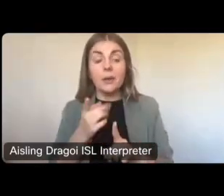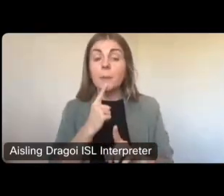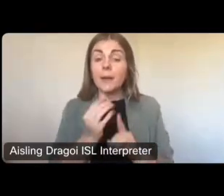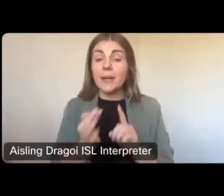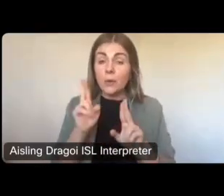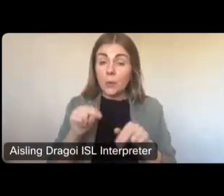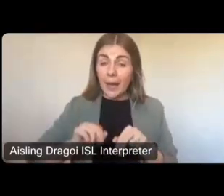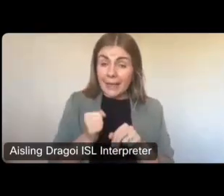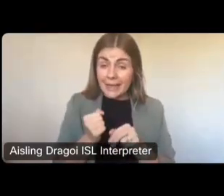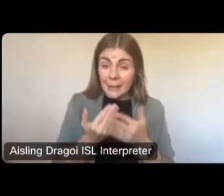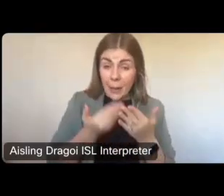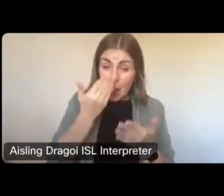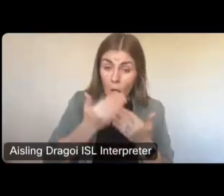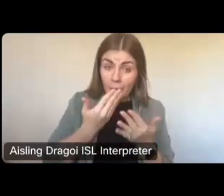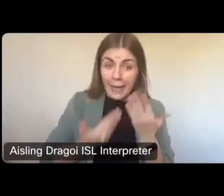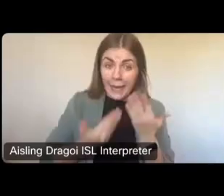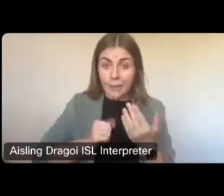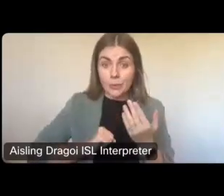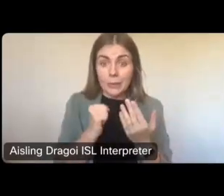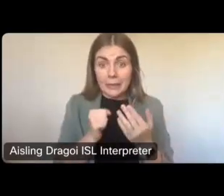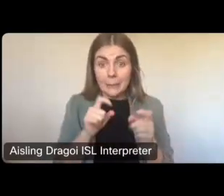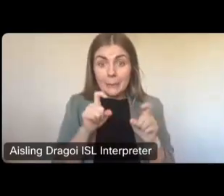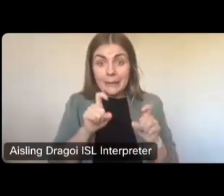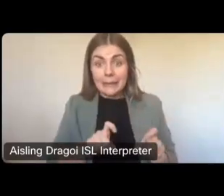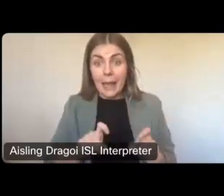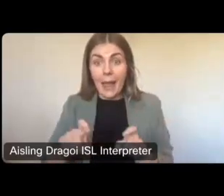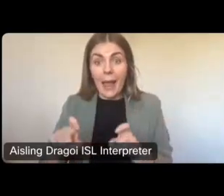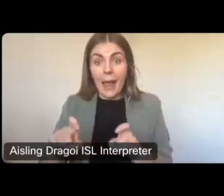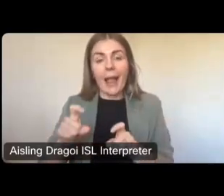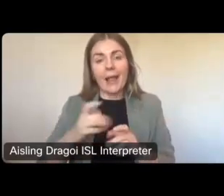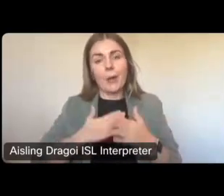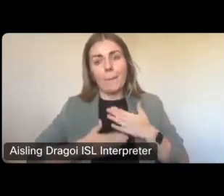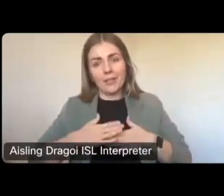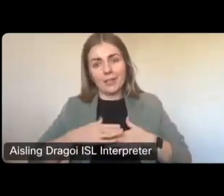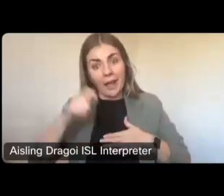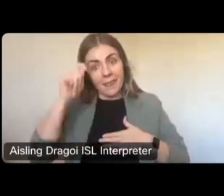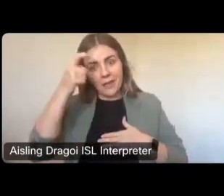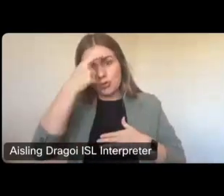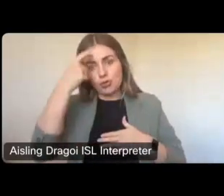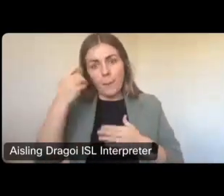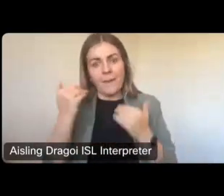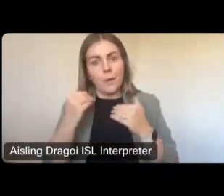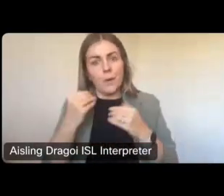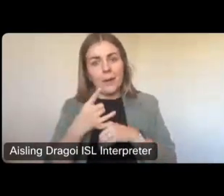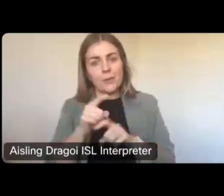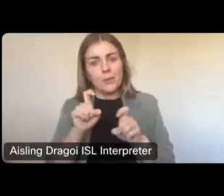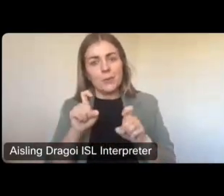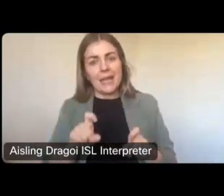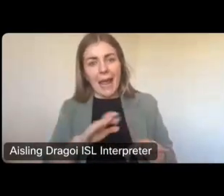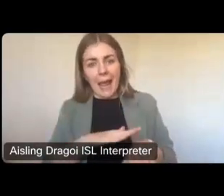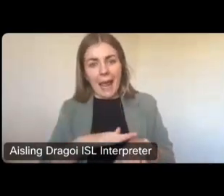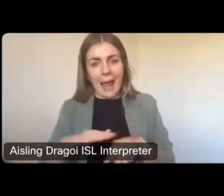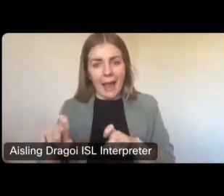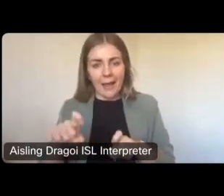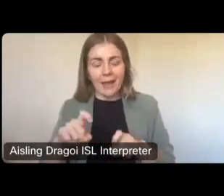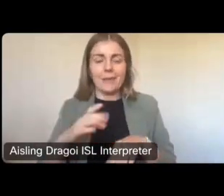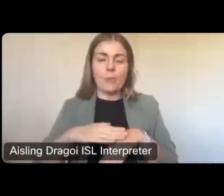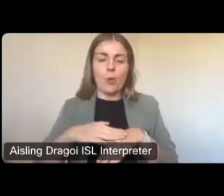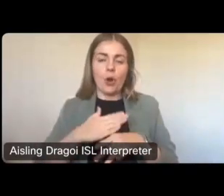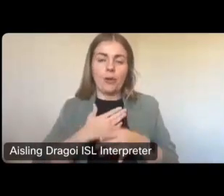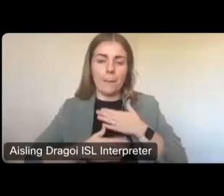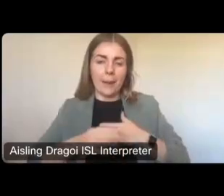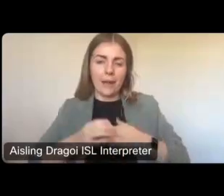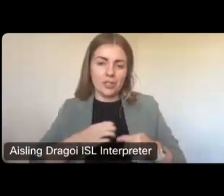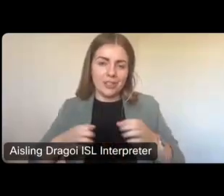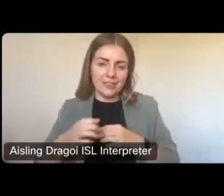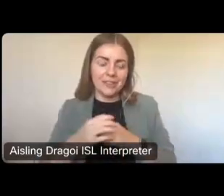compassion, I think trauma-informed care helps you maintain compassion. So, yeah. No, that's That's really interesting. I think even the stigma piece